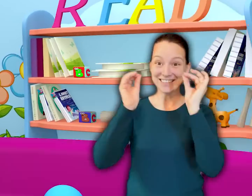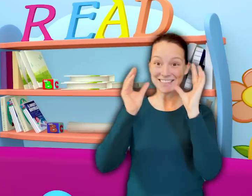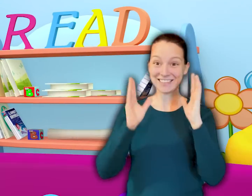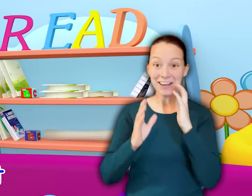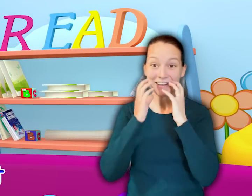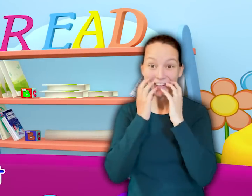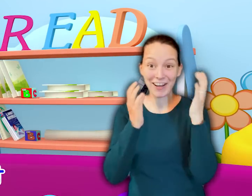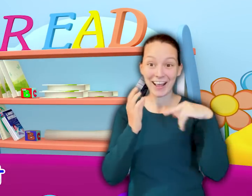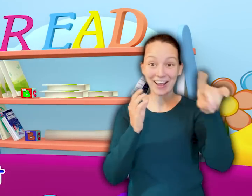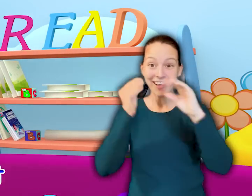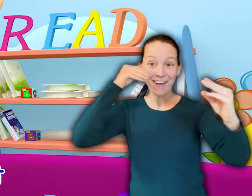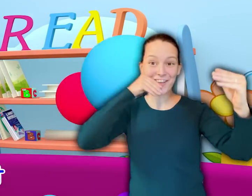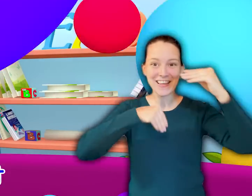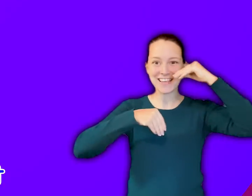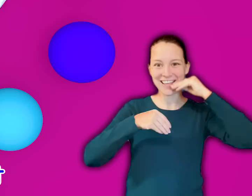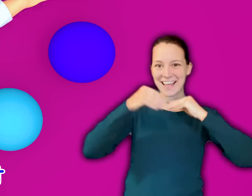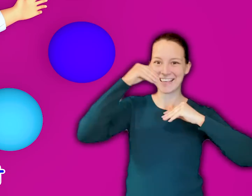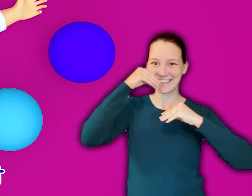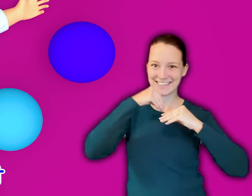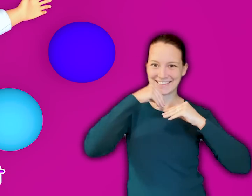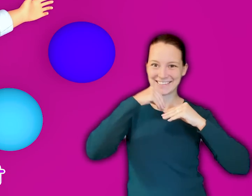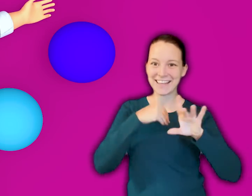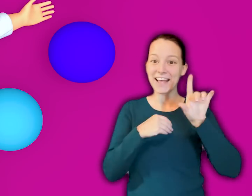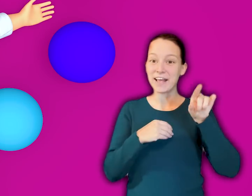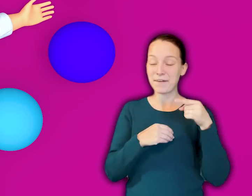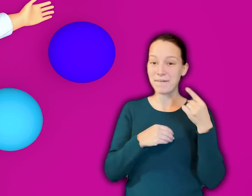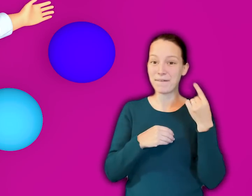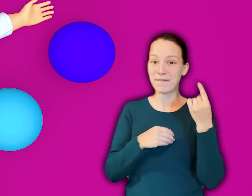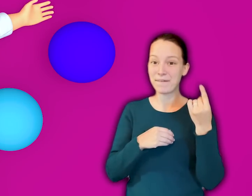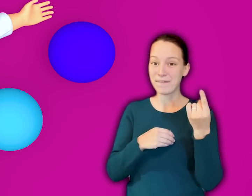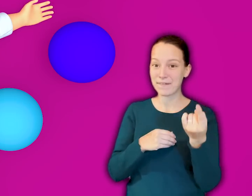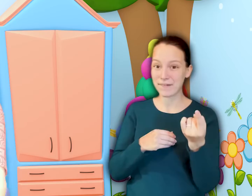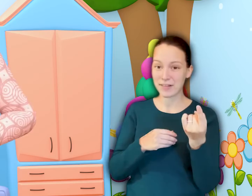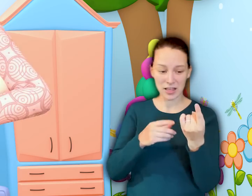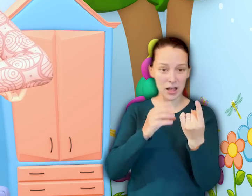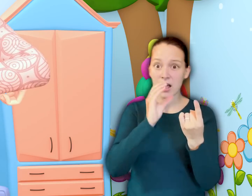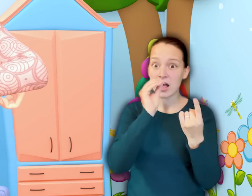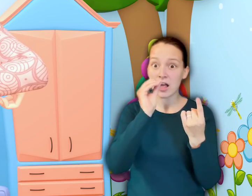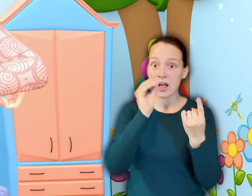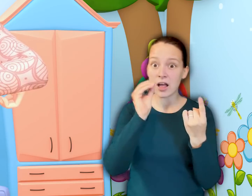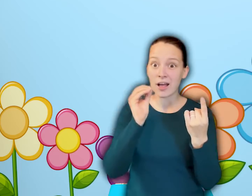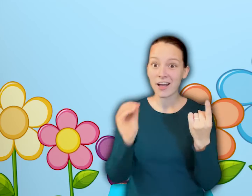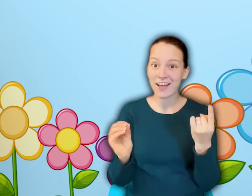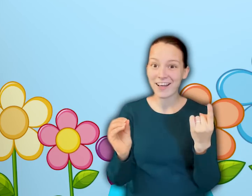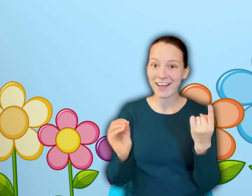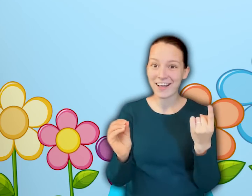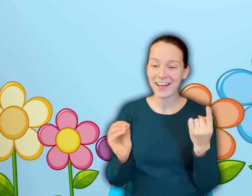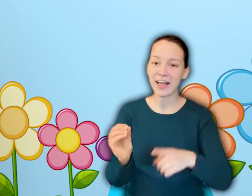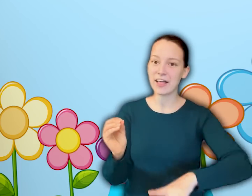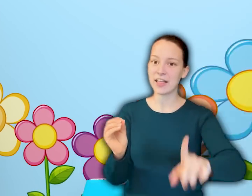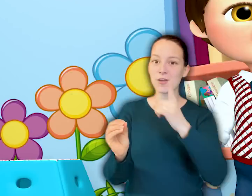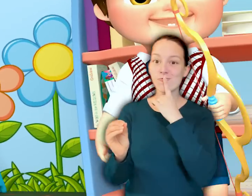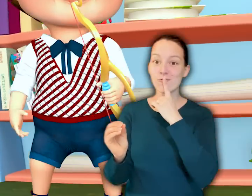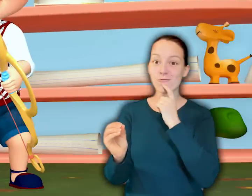gray teacher cried loud eat eat eat and not one red apple